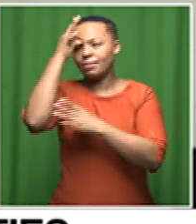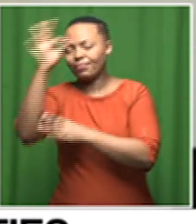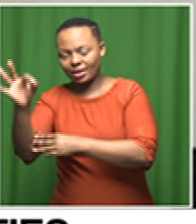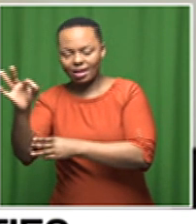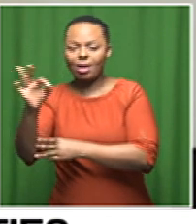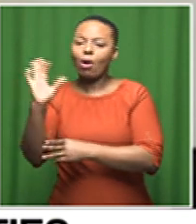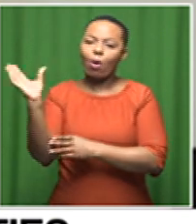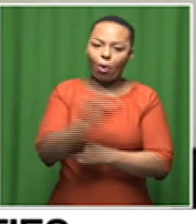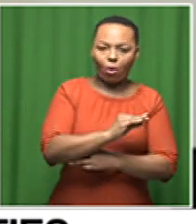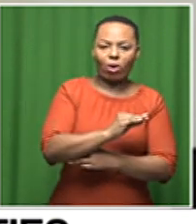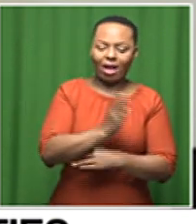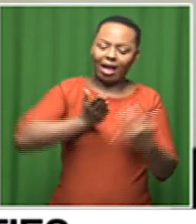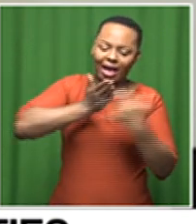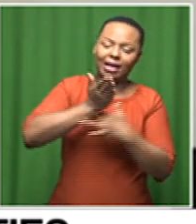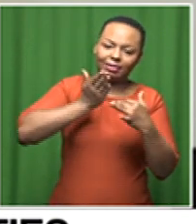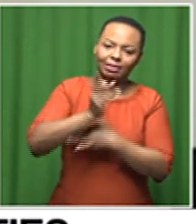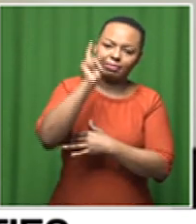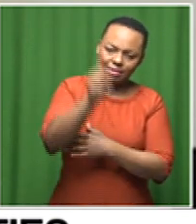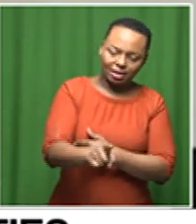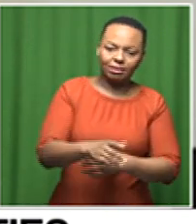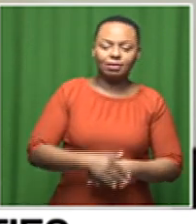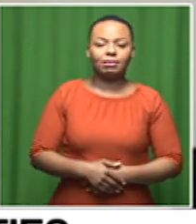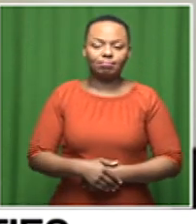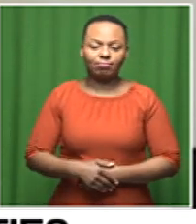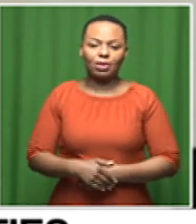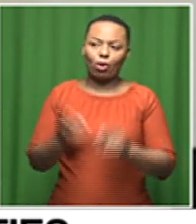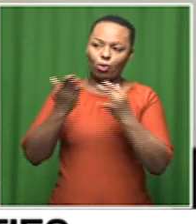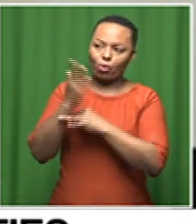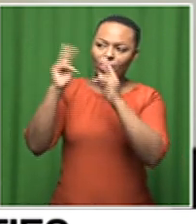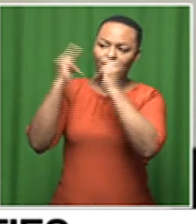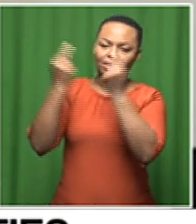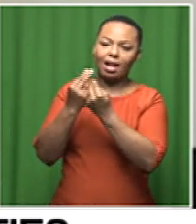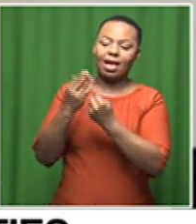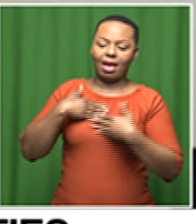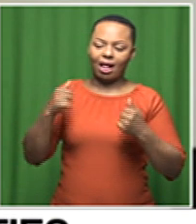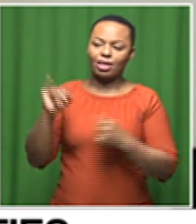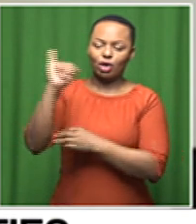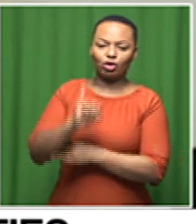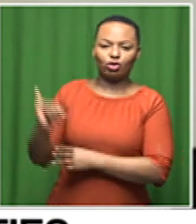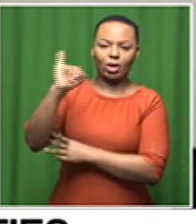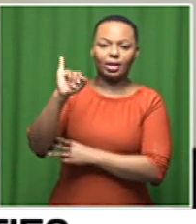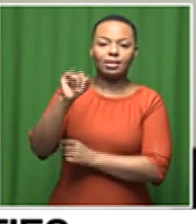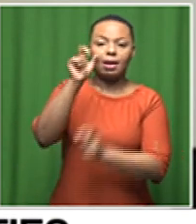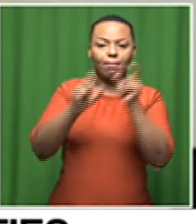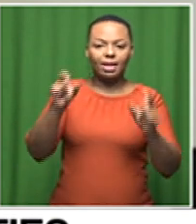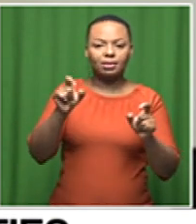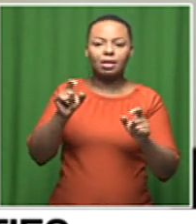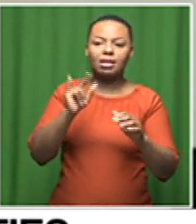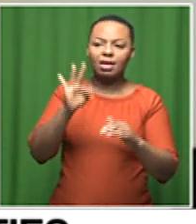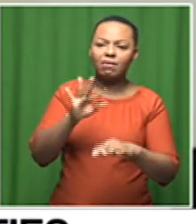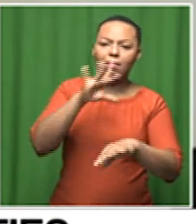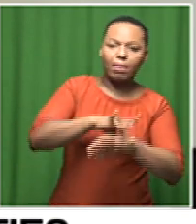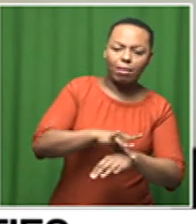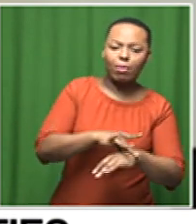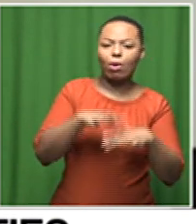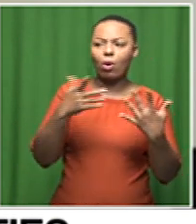through the implementation of national health insurance, where all patients will be seen, where the spread of